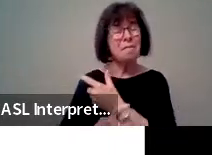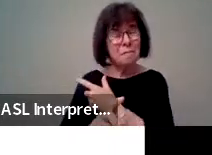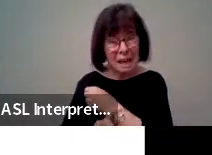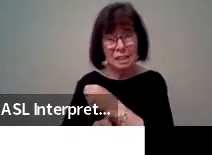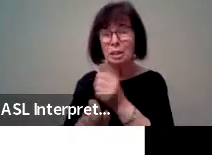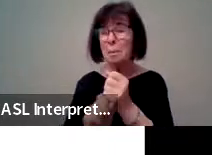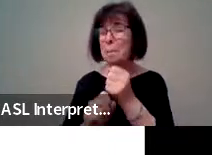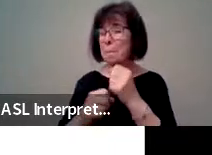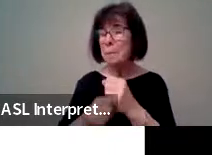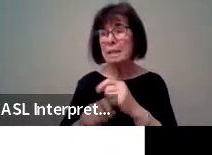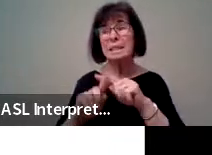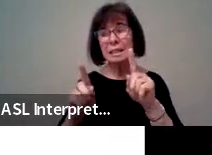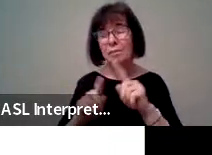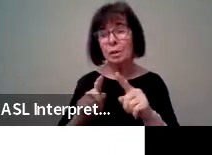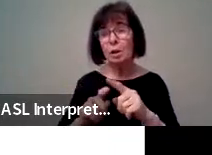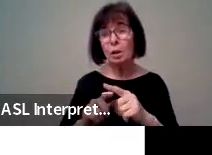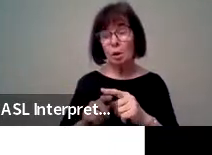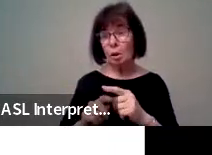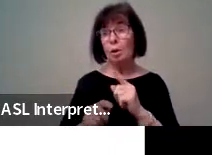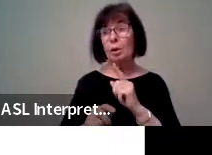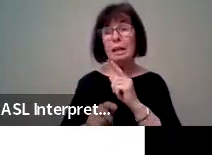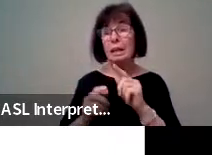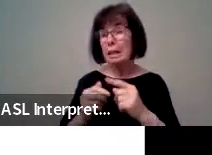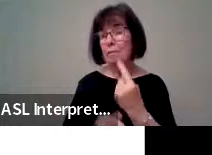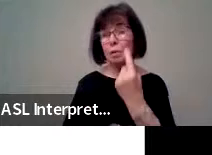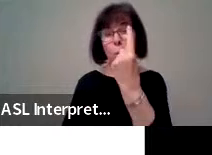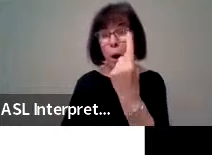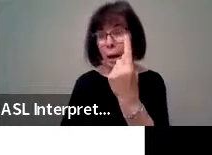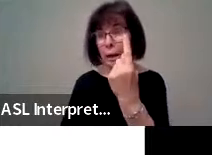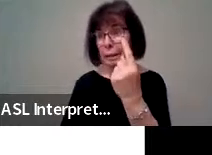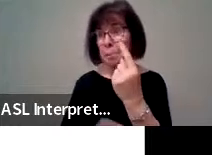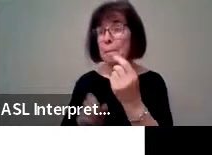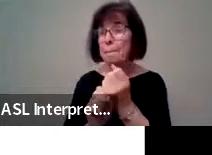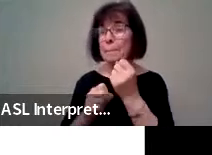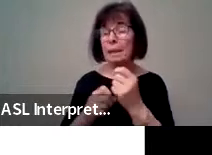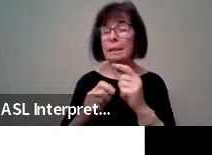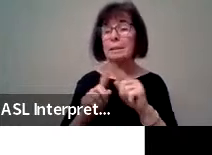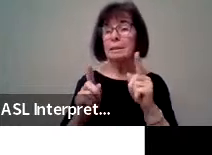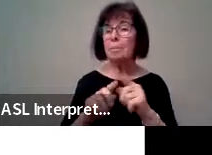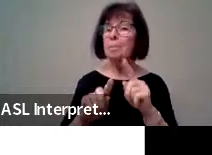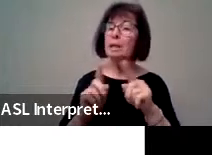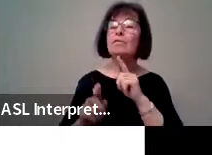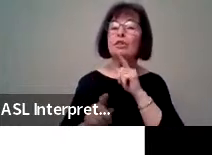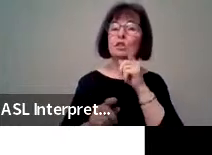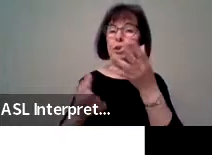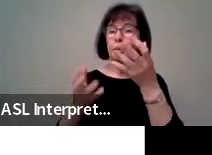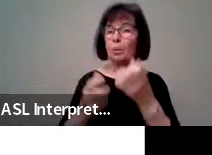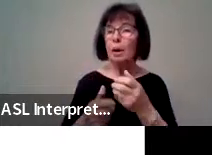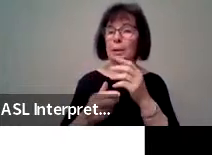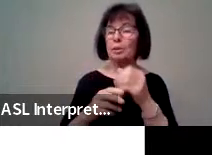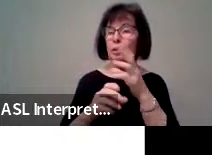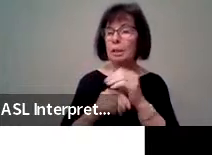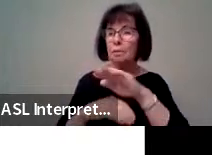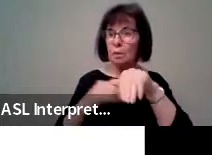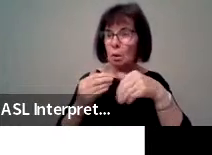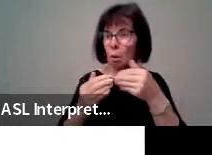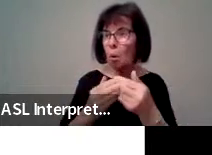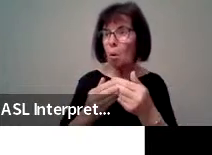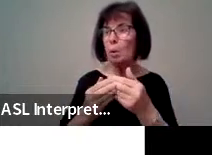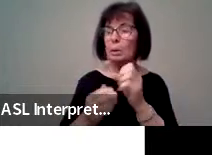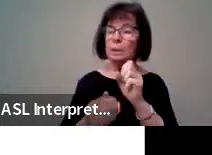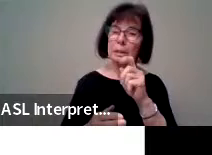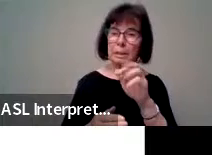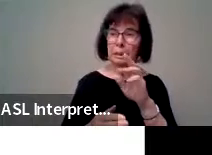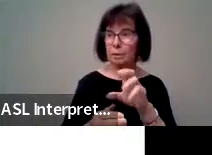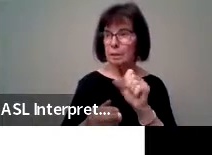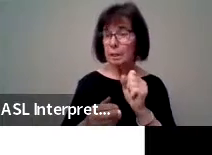one shot, but certainly we want people to get that initial series. That is the most important thing. And then, yes, we probably are going to see more people getting